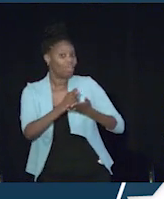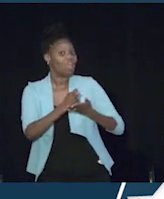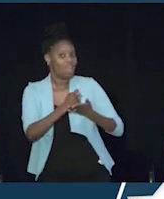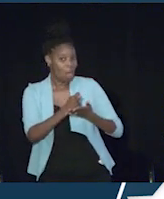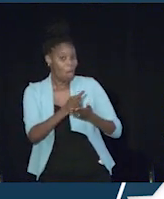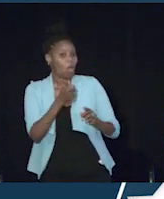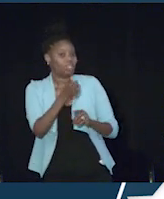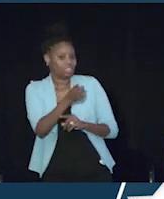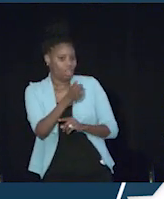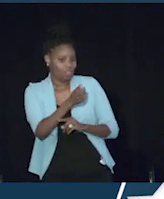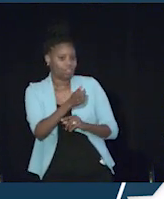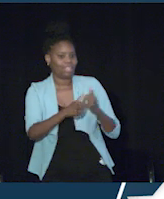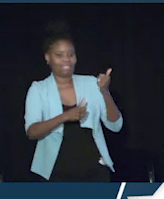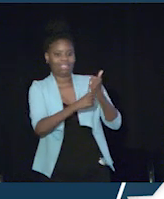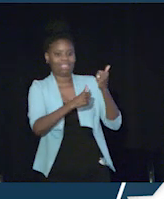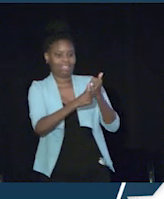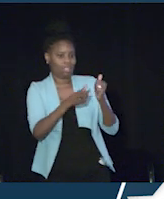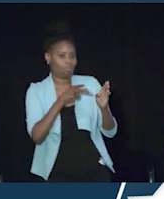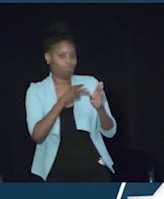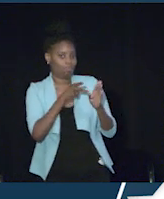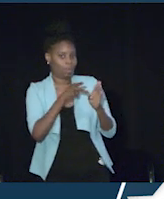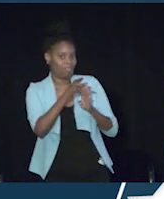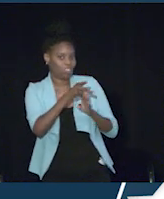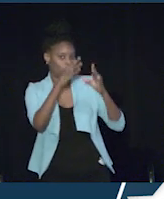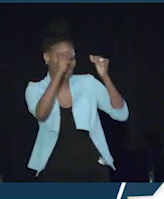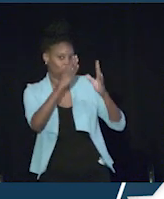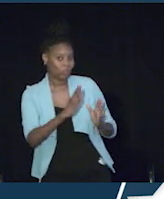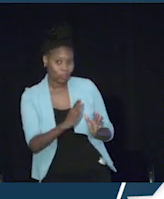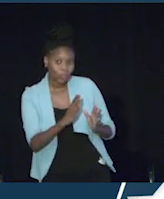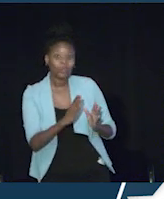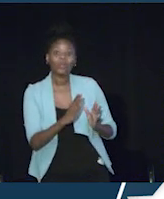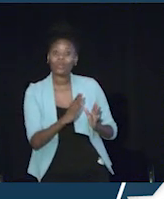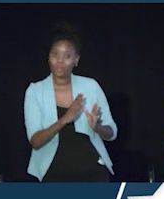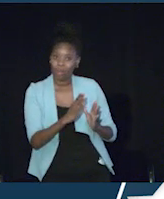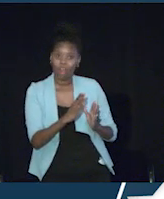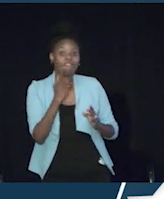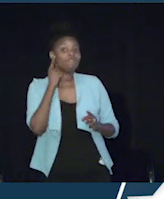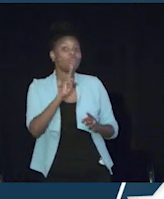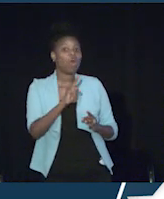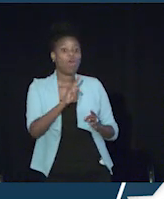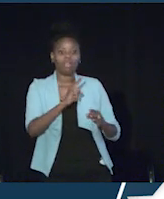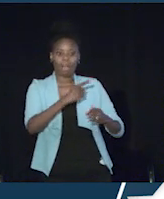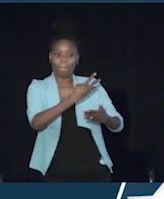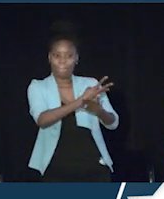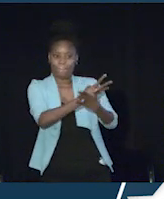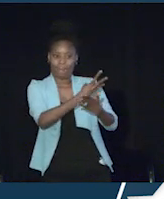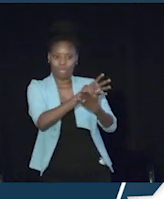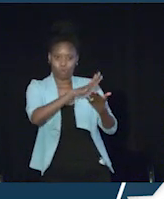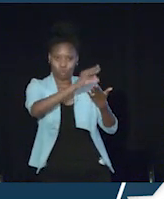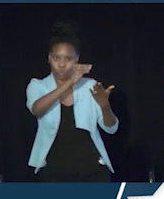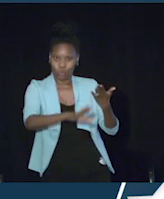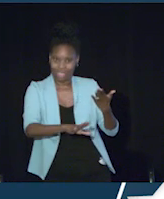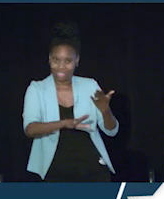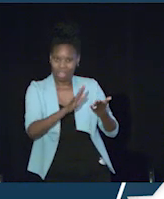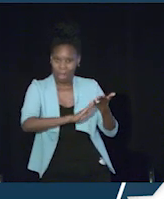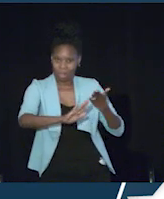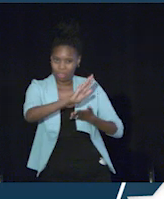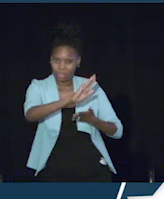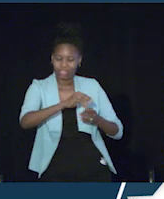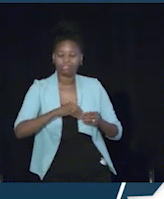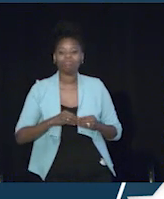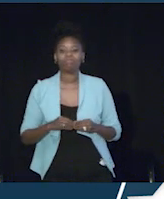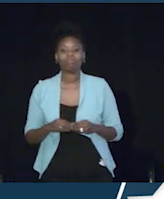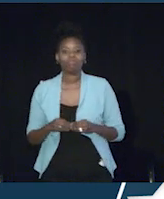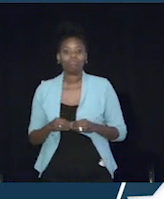instructor actually at a school teaching doctor of physical therapy students. And for our last